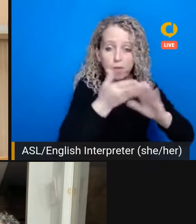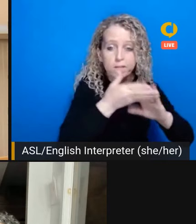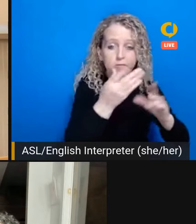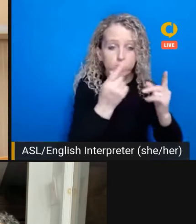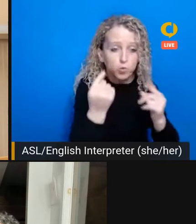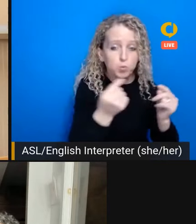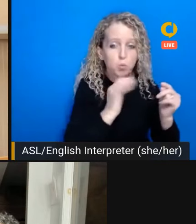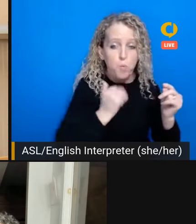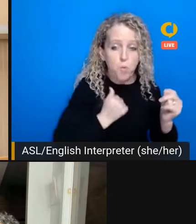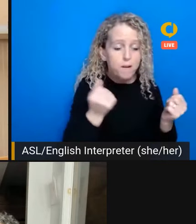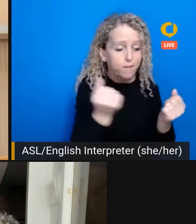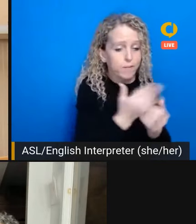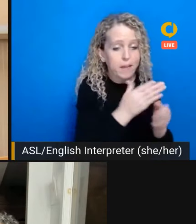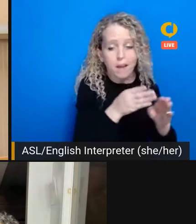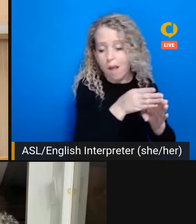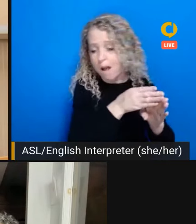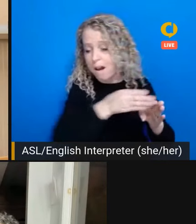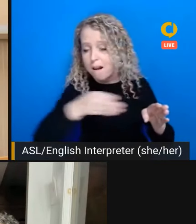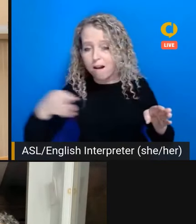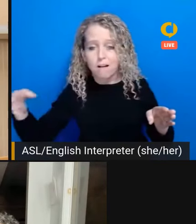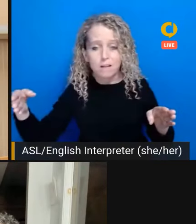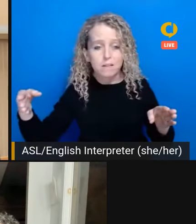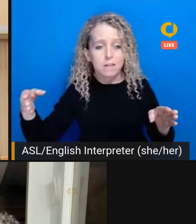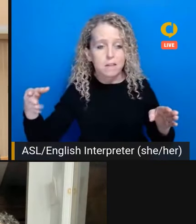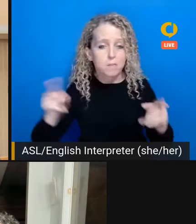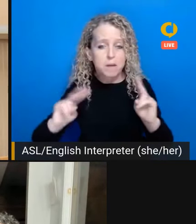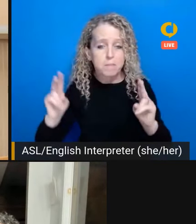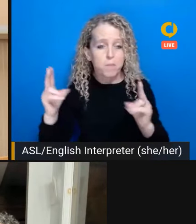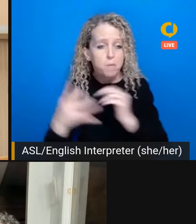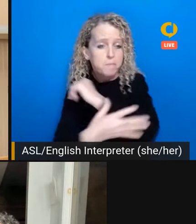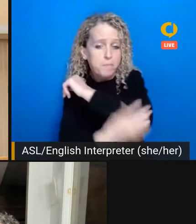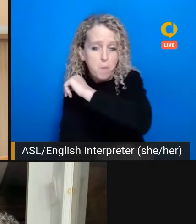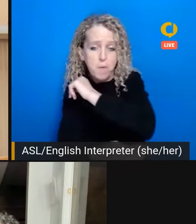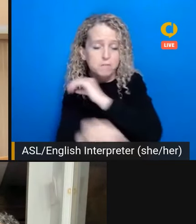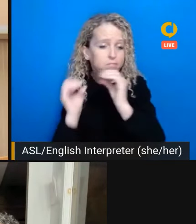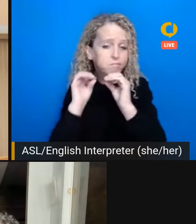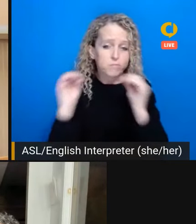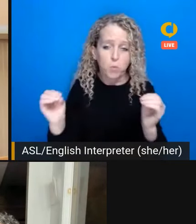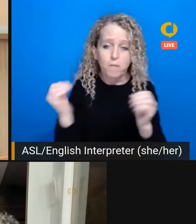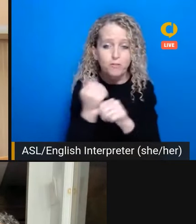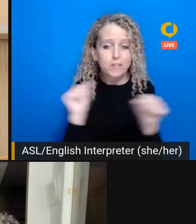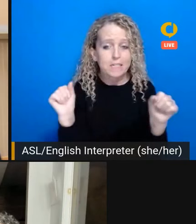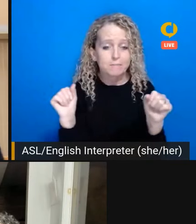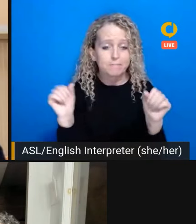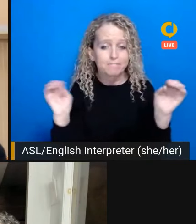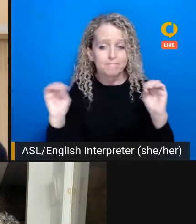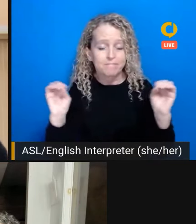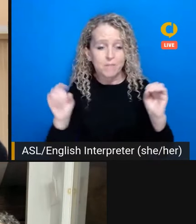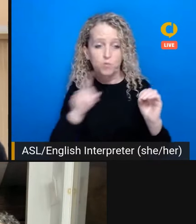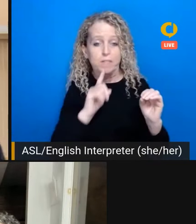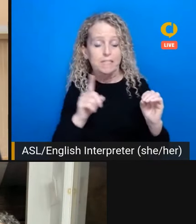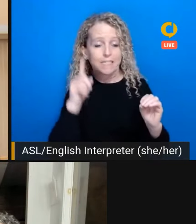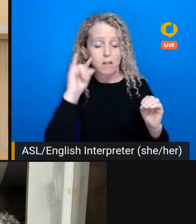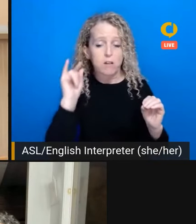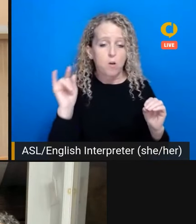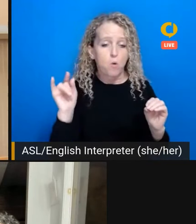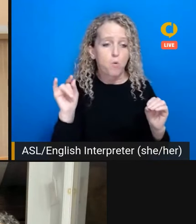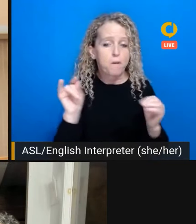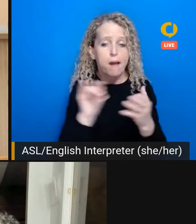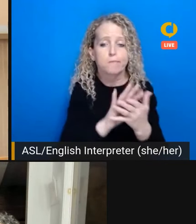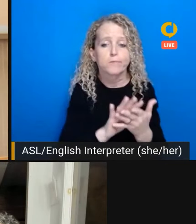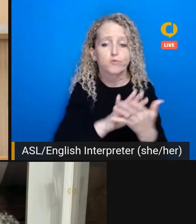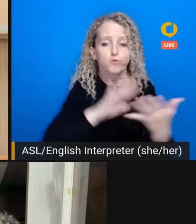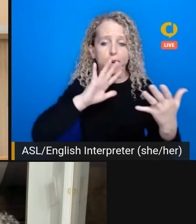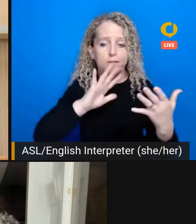and everybody else was poor and had very little freedom. And that sounds really abstract and like a sort of